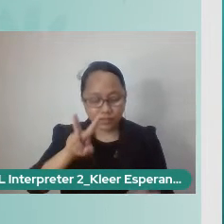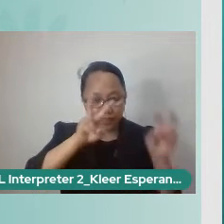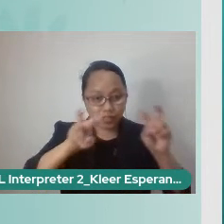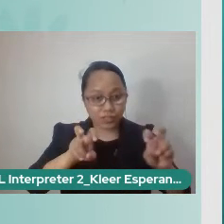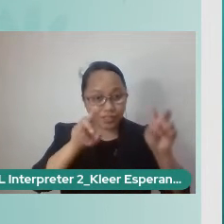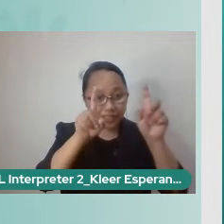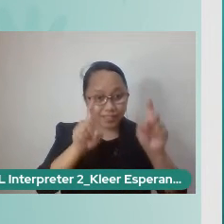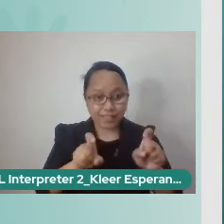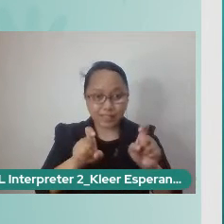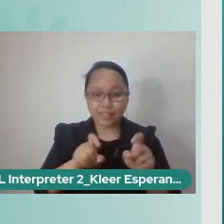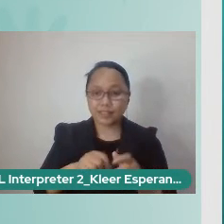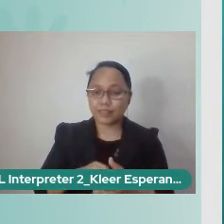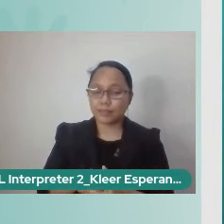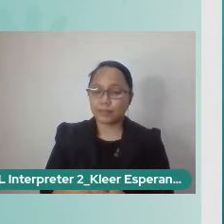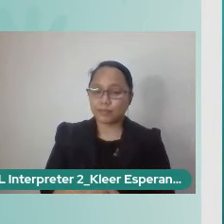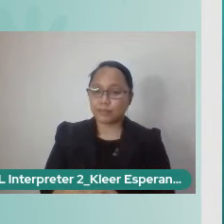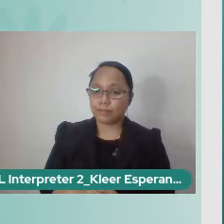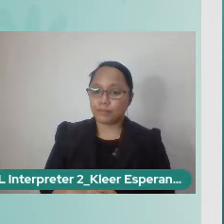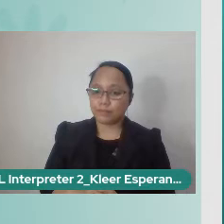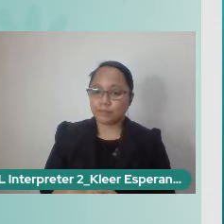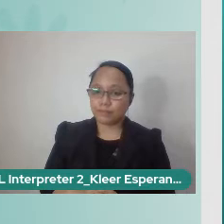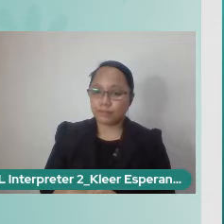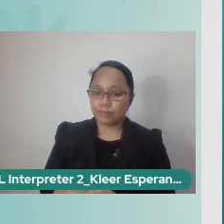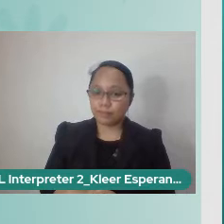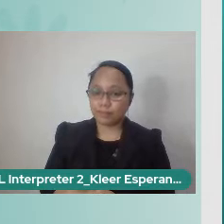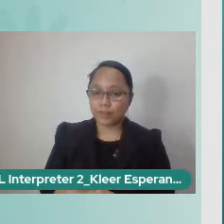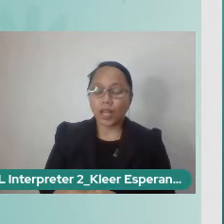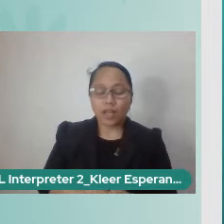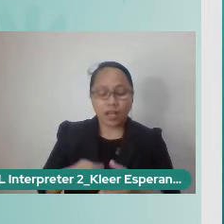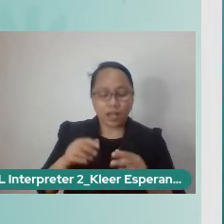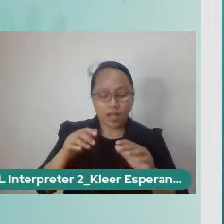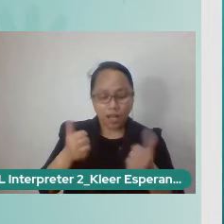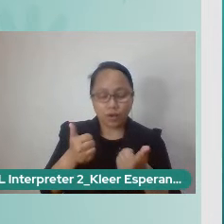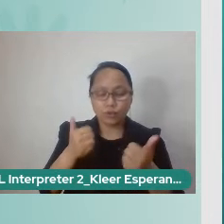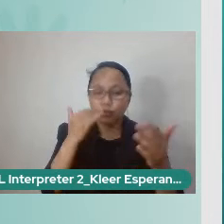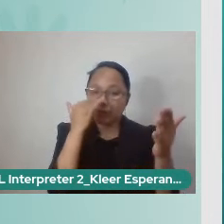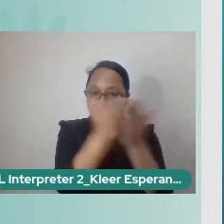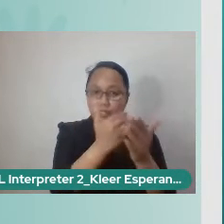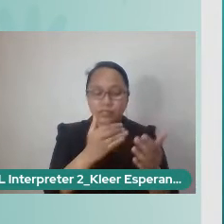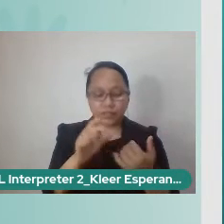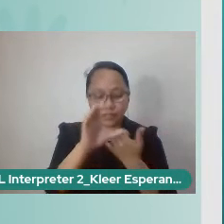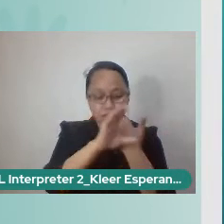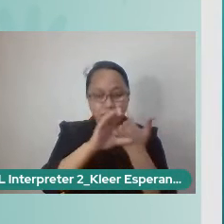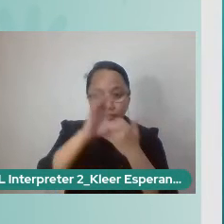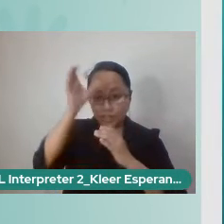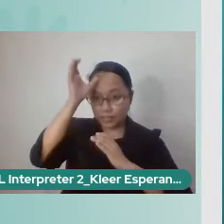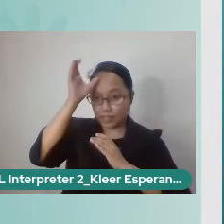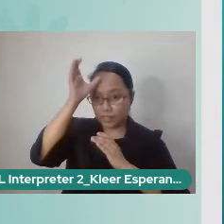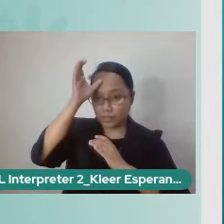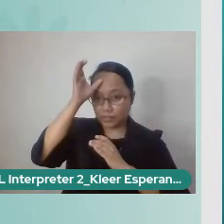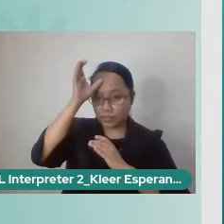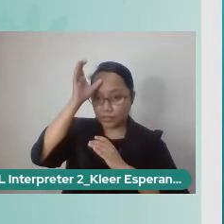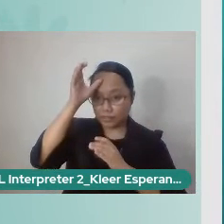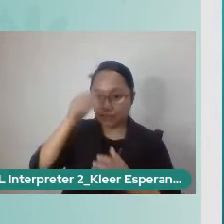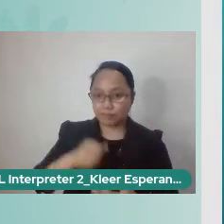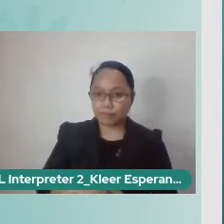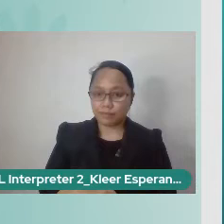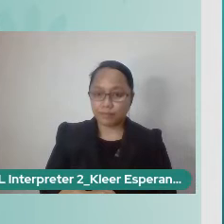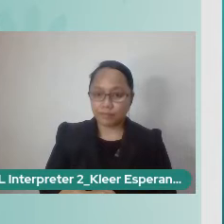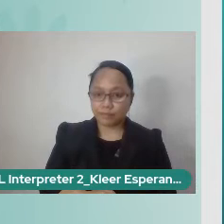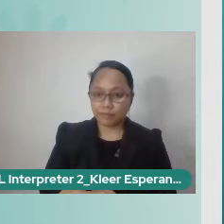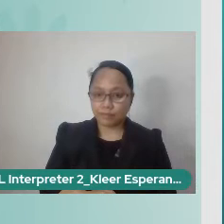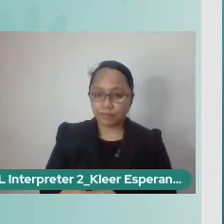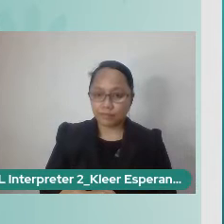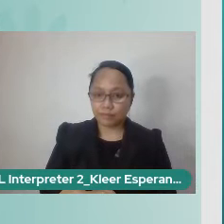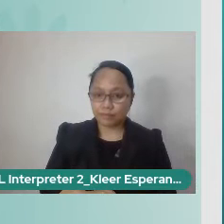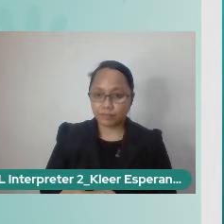without triage to prevent cervical cancer. So what this actually means is that with triage means that there's a second test applied for HPV